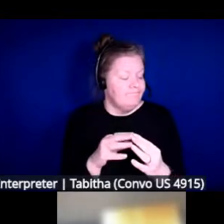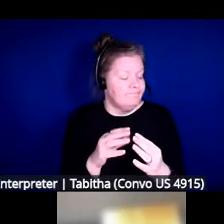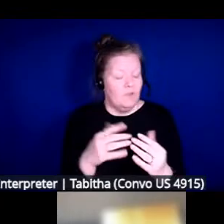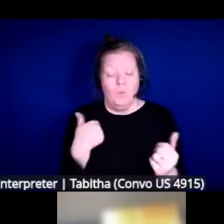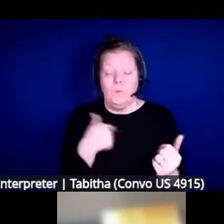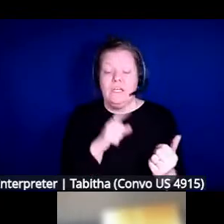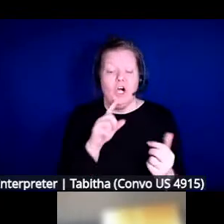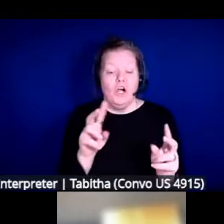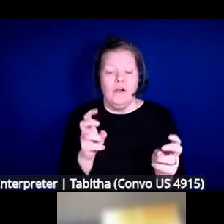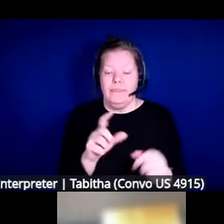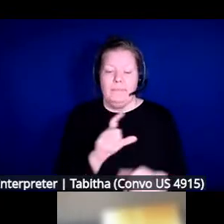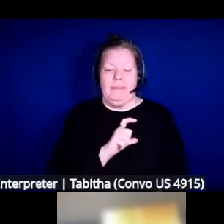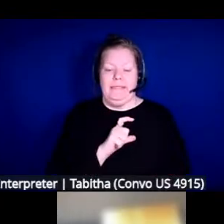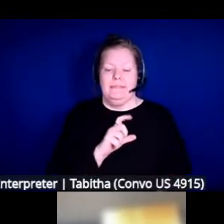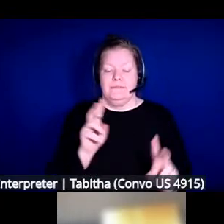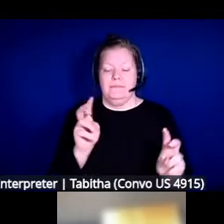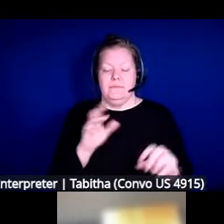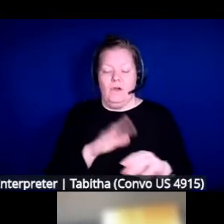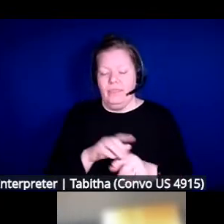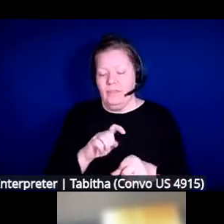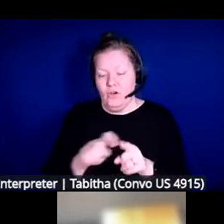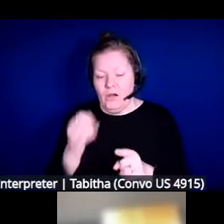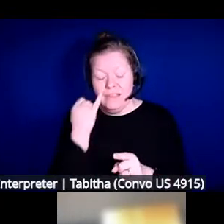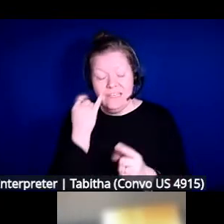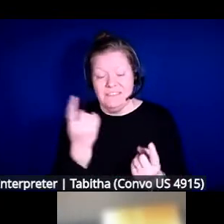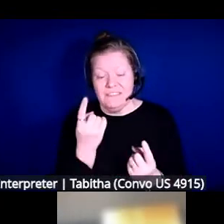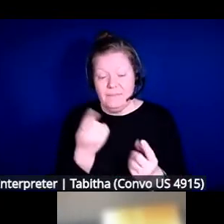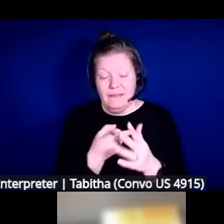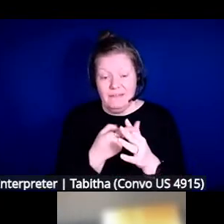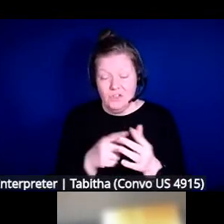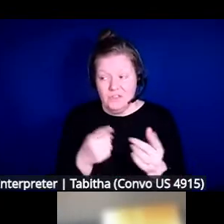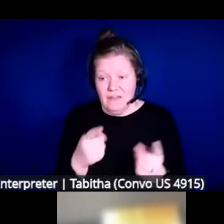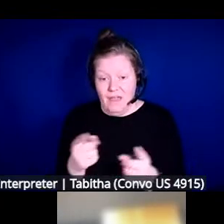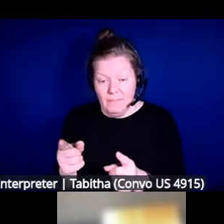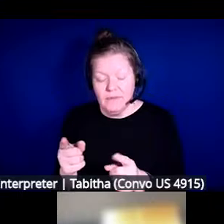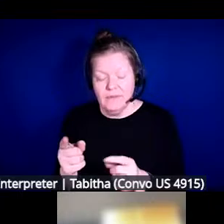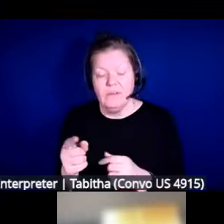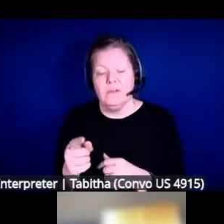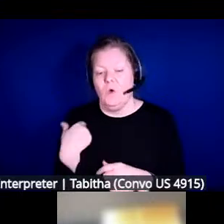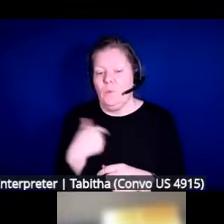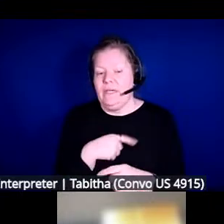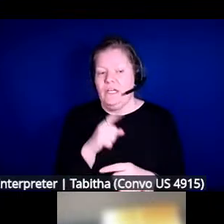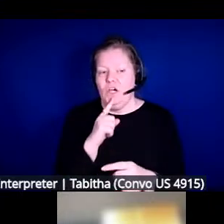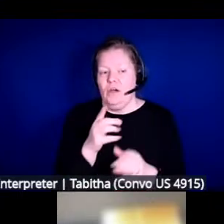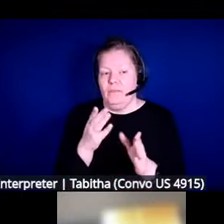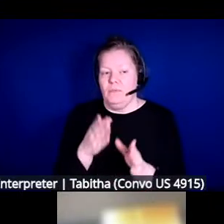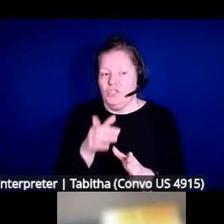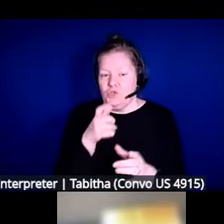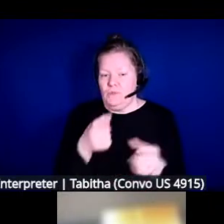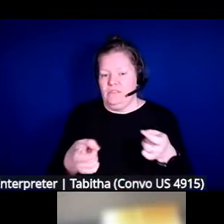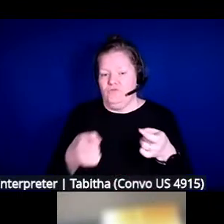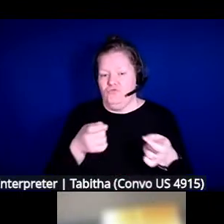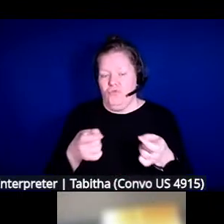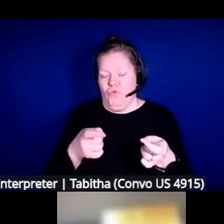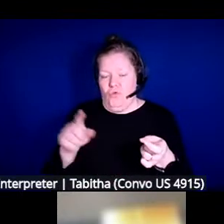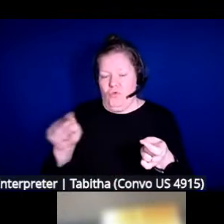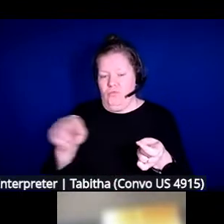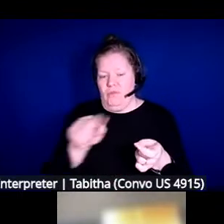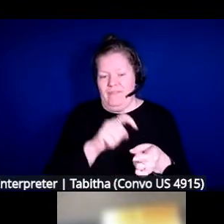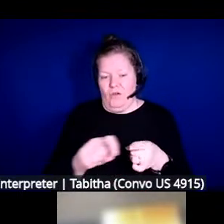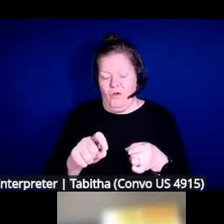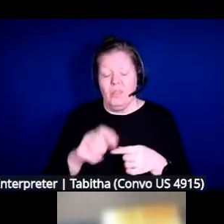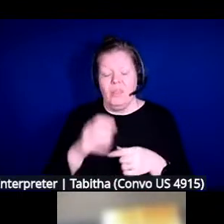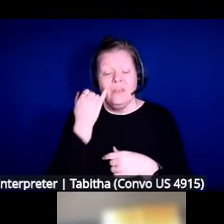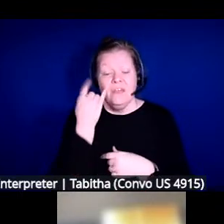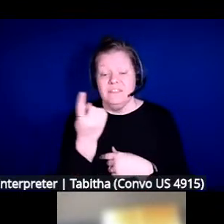are basically the police on the call. So if something starts happening, we're the ones who are in control of that call.